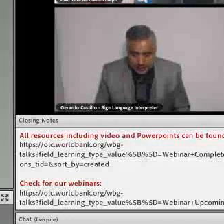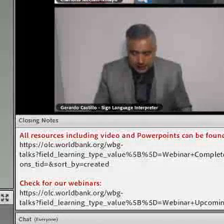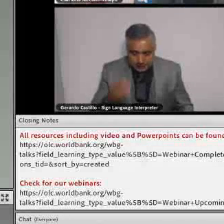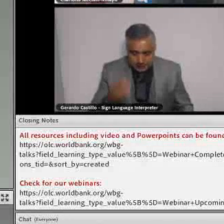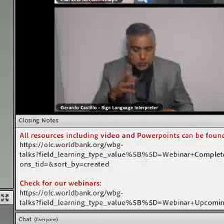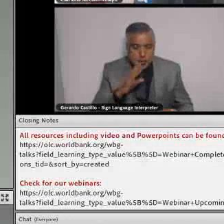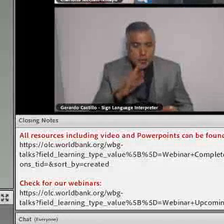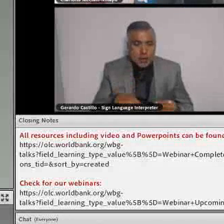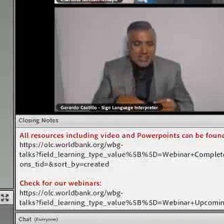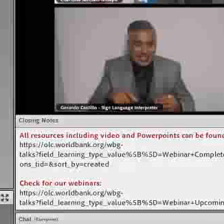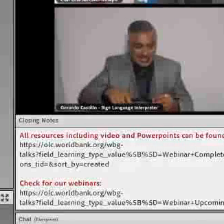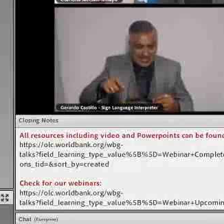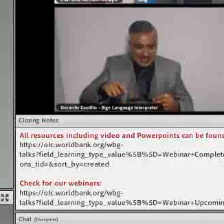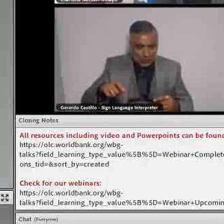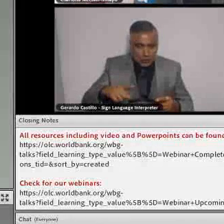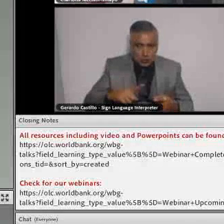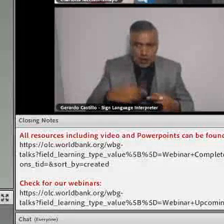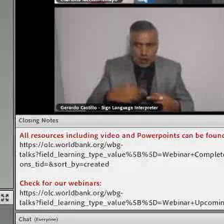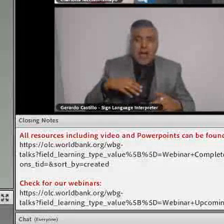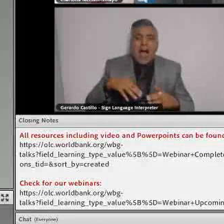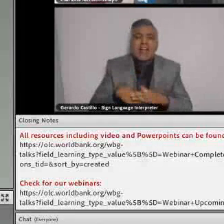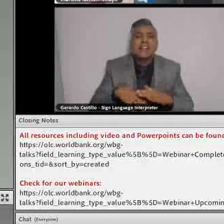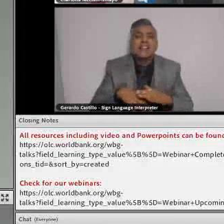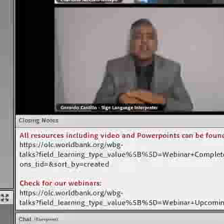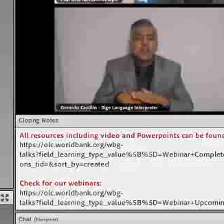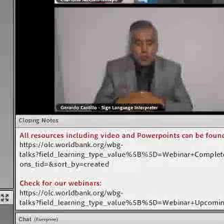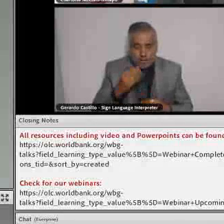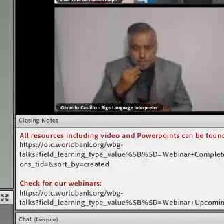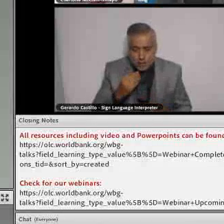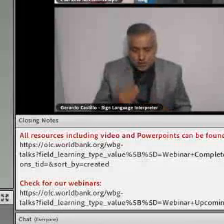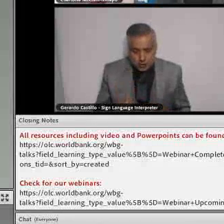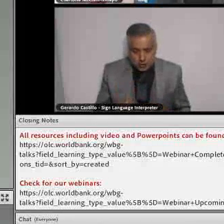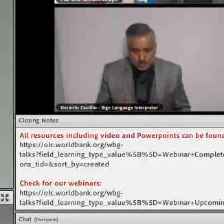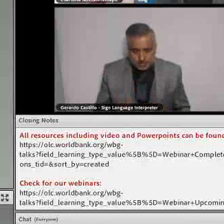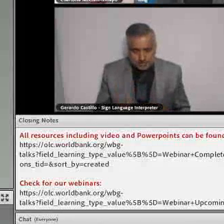have accessible information, whether that's